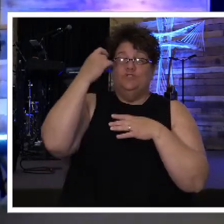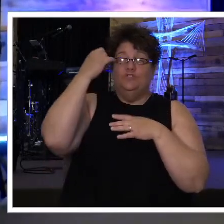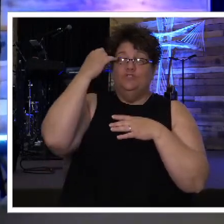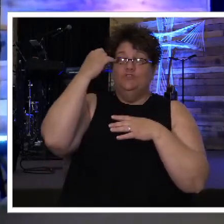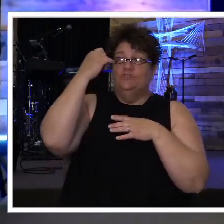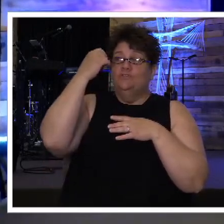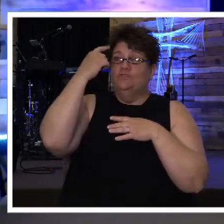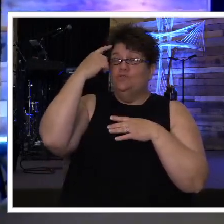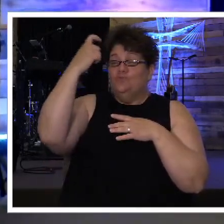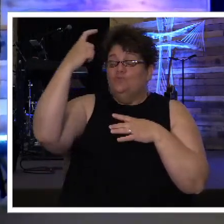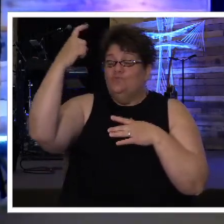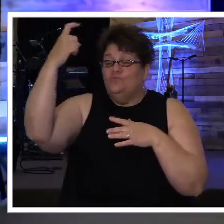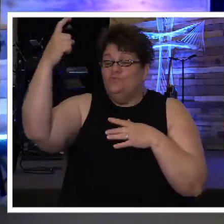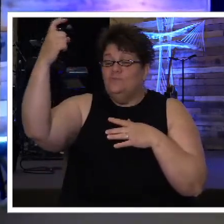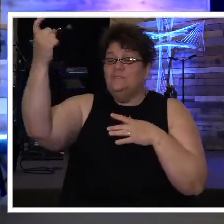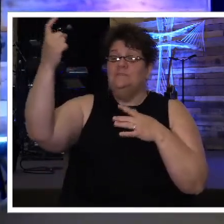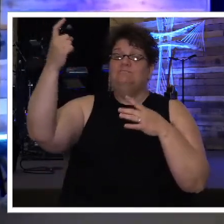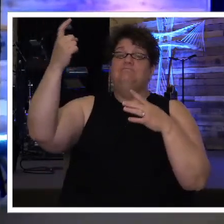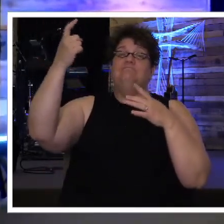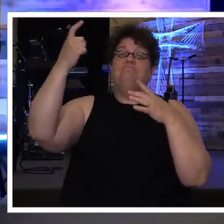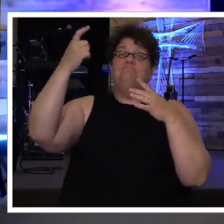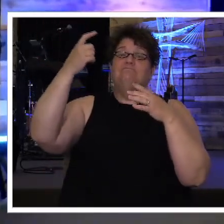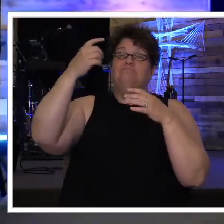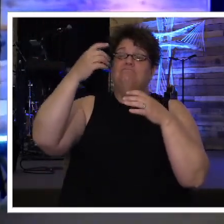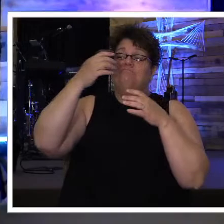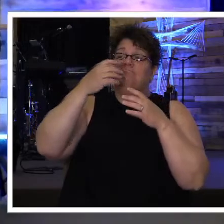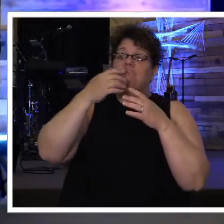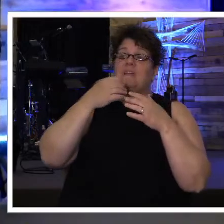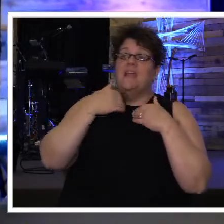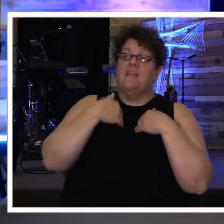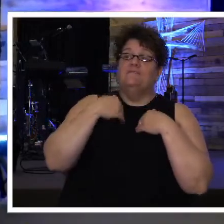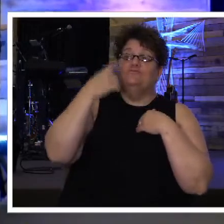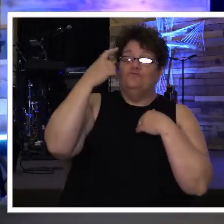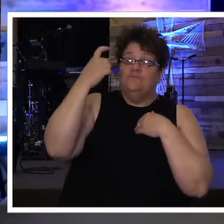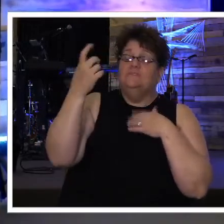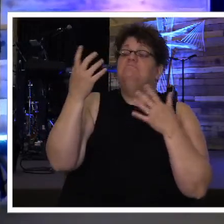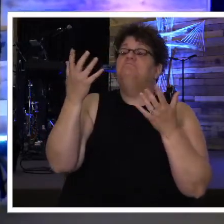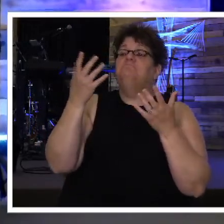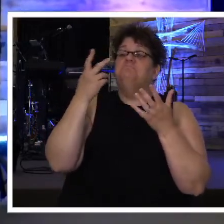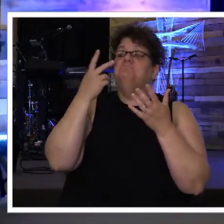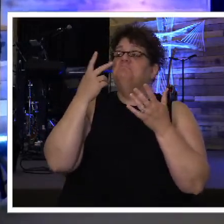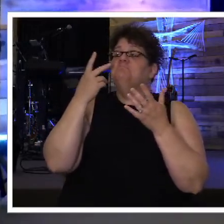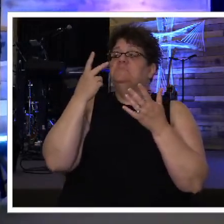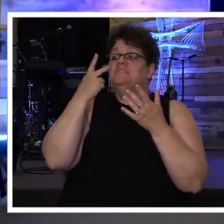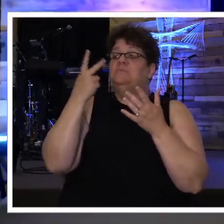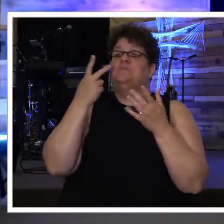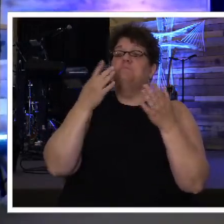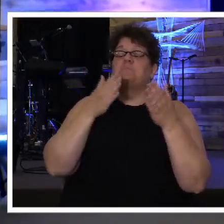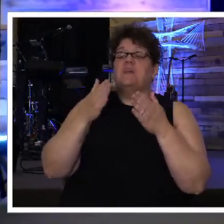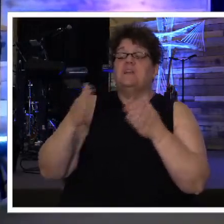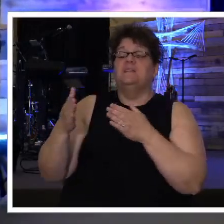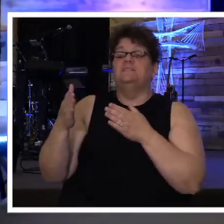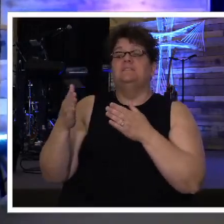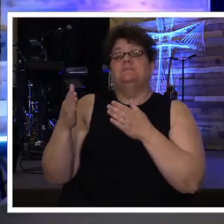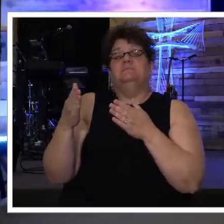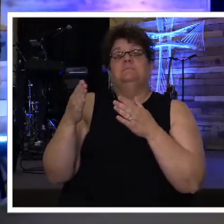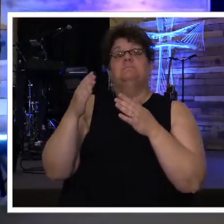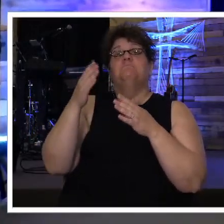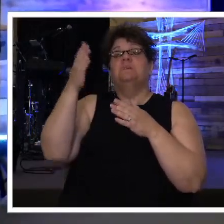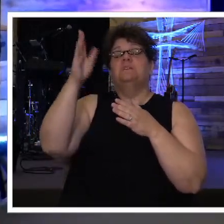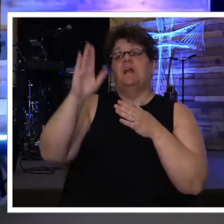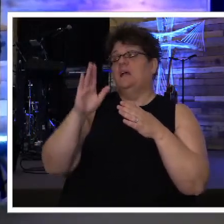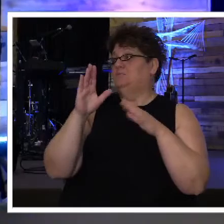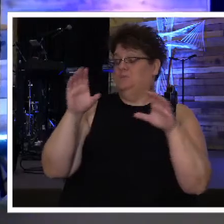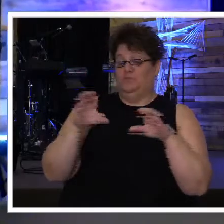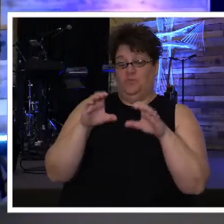hearts and big dreams. I'm talking God-sized dreams of what the Lord could potentially be doing here at Grace Assembly of God as we just